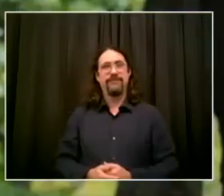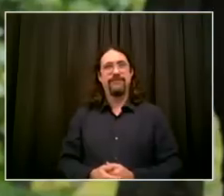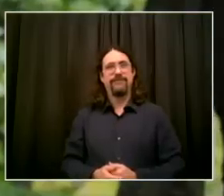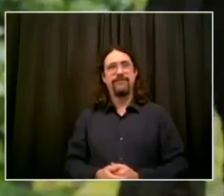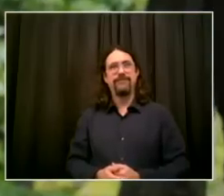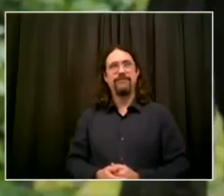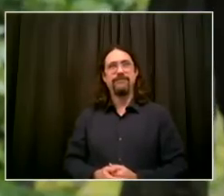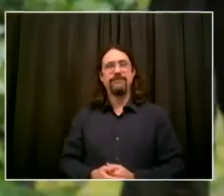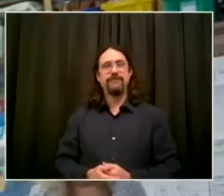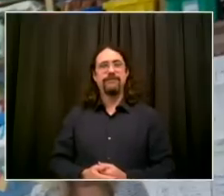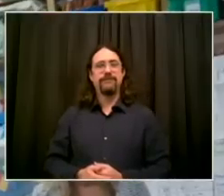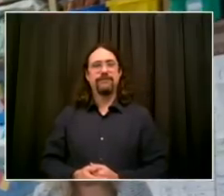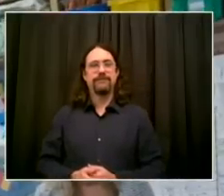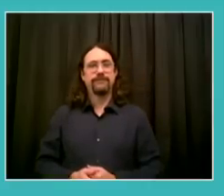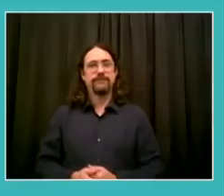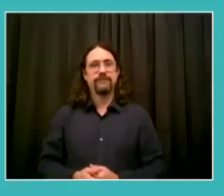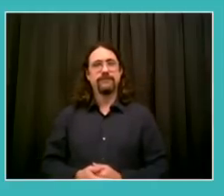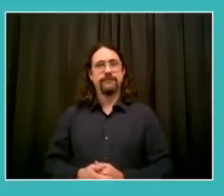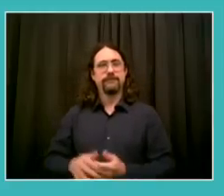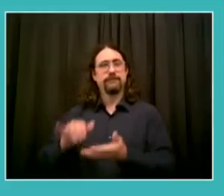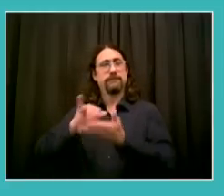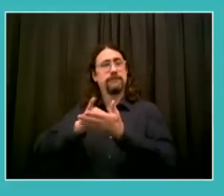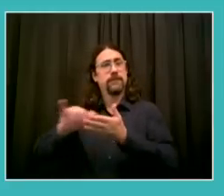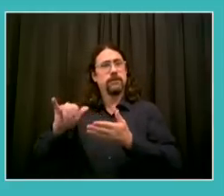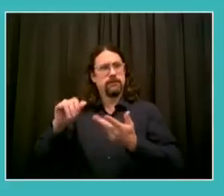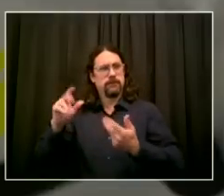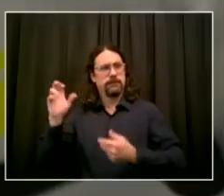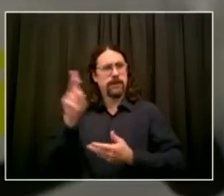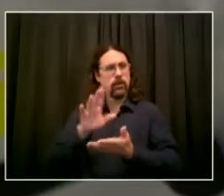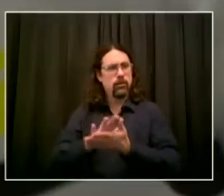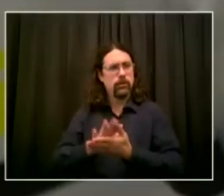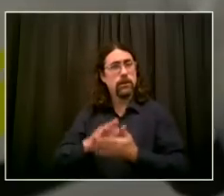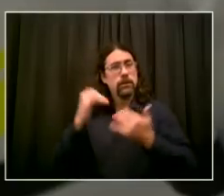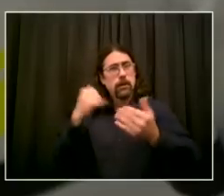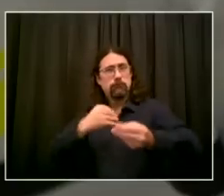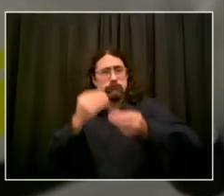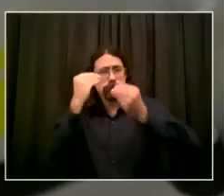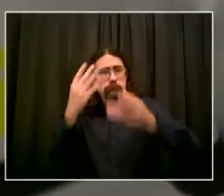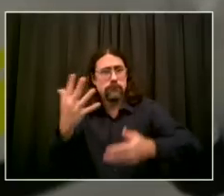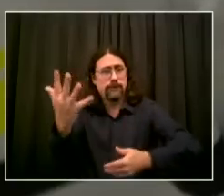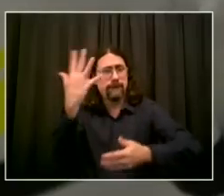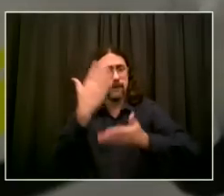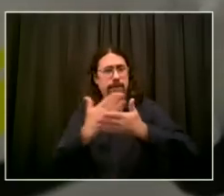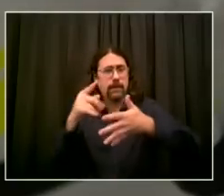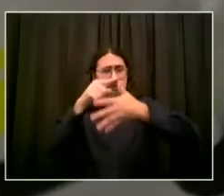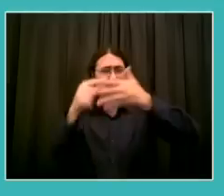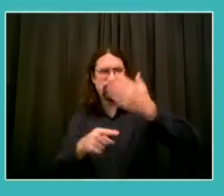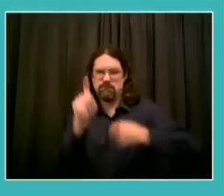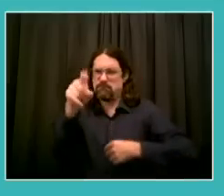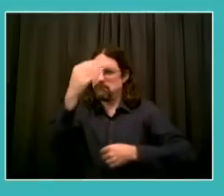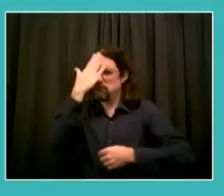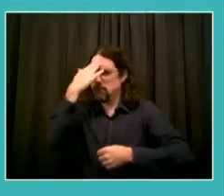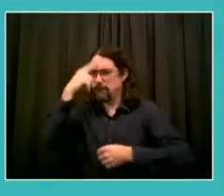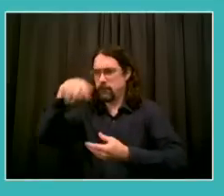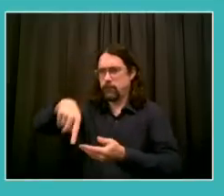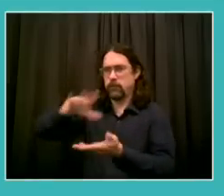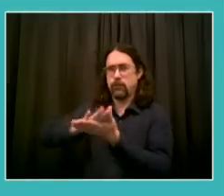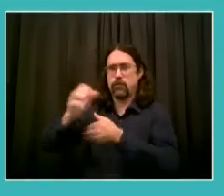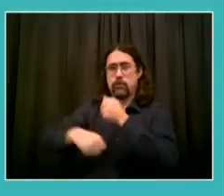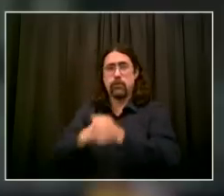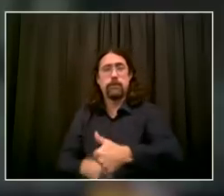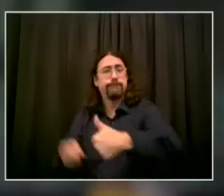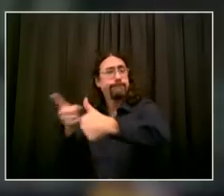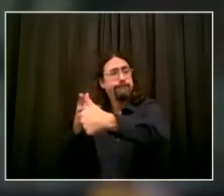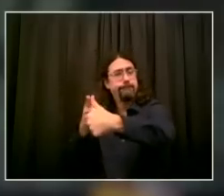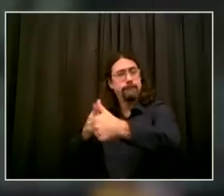New York City students have returned to school. Today, I'm going to tell you 5 things you need to know about the new school year. 1. New York